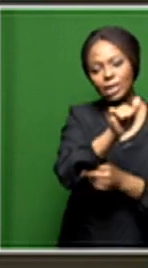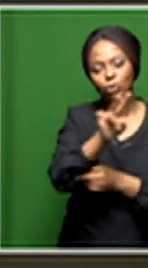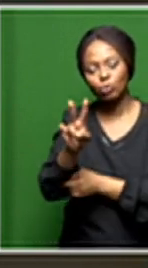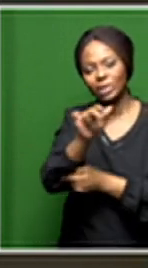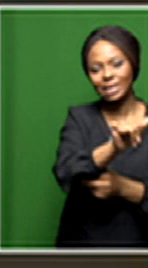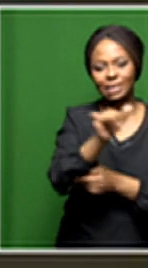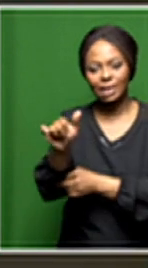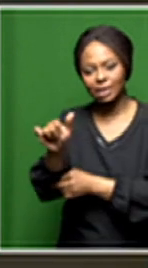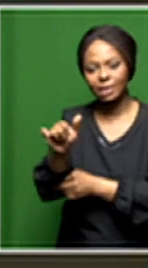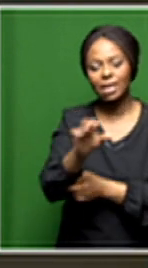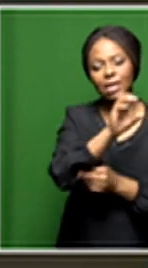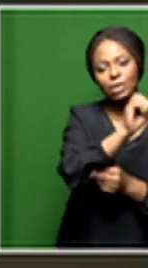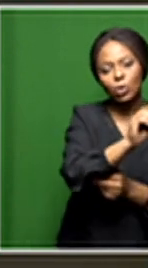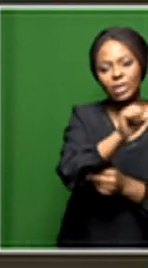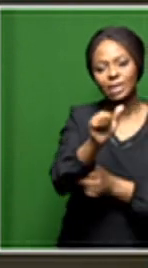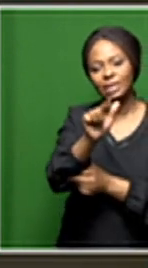067-895-6266.